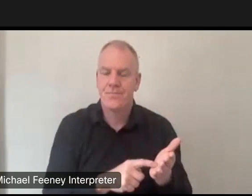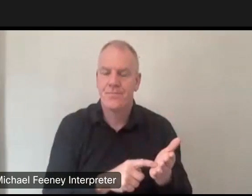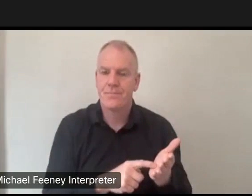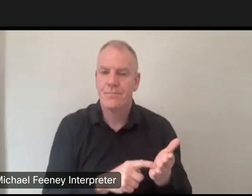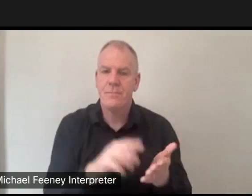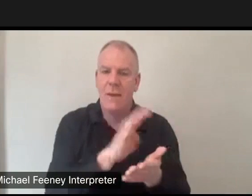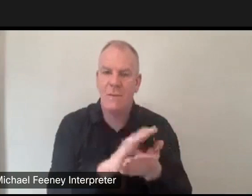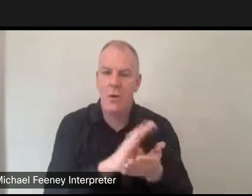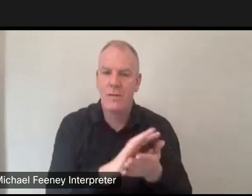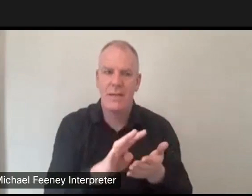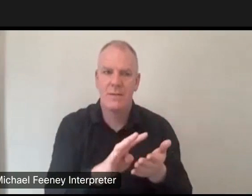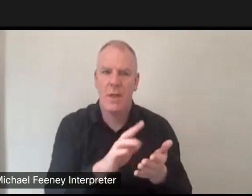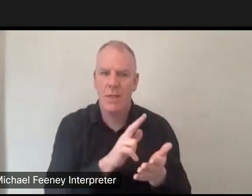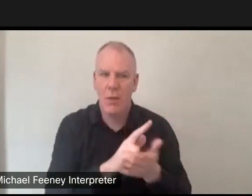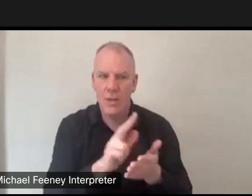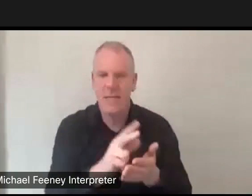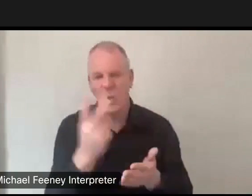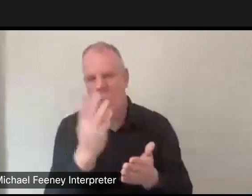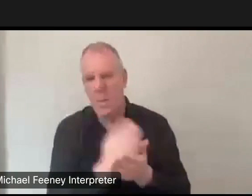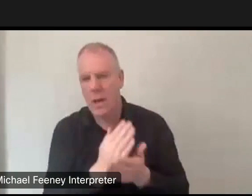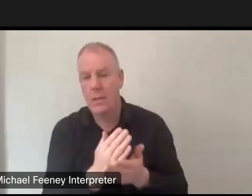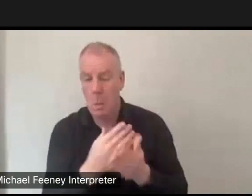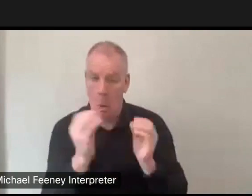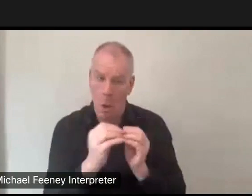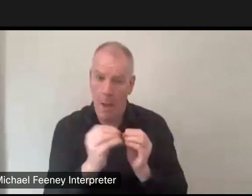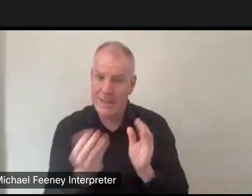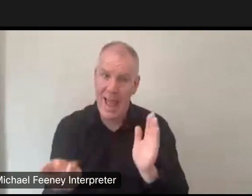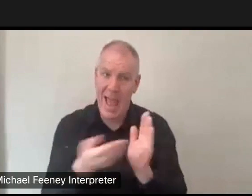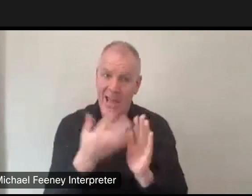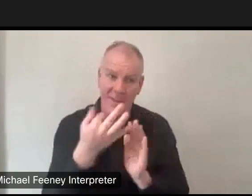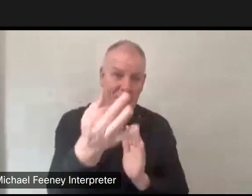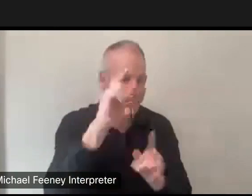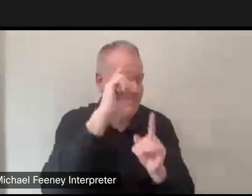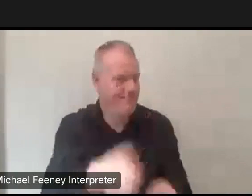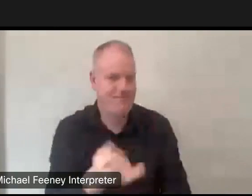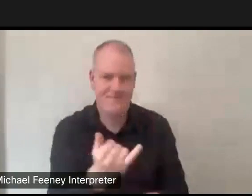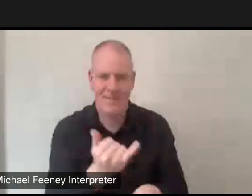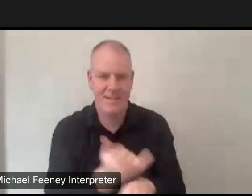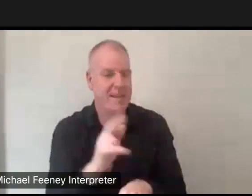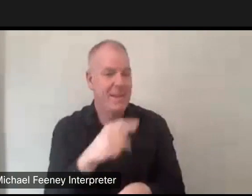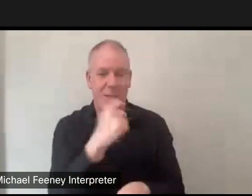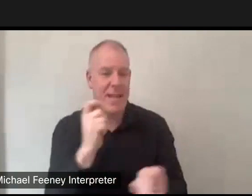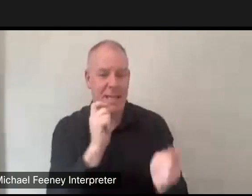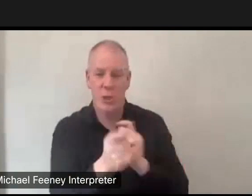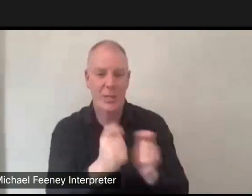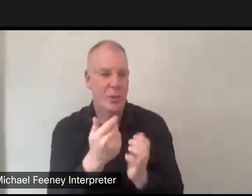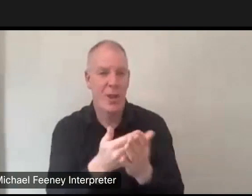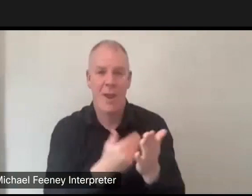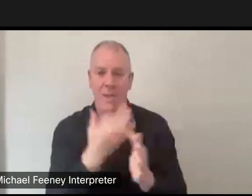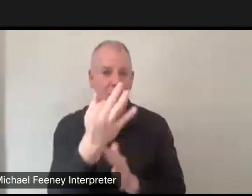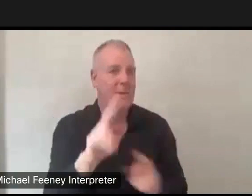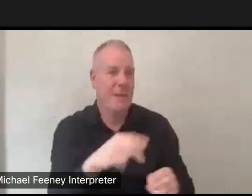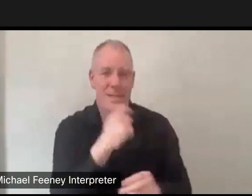1413, which has 2 parts. So I don't think we can comment on any future additions and any amendments to legislation going forward,